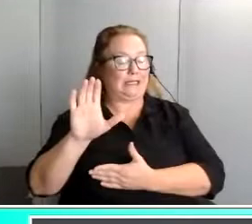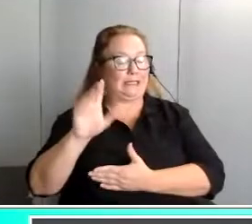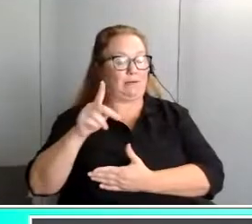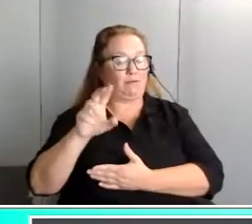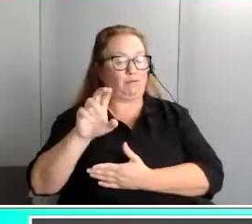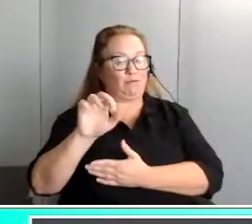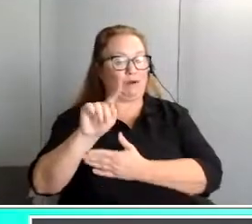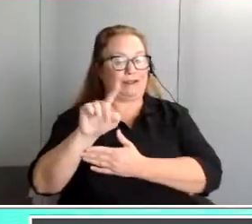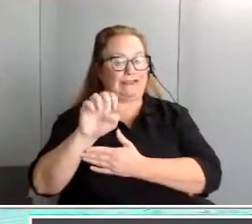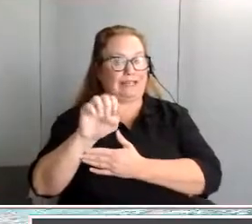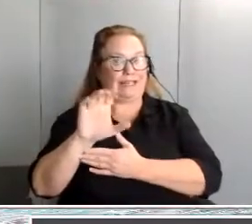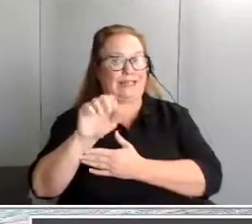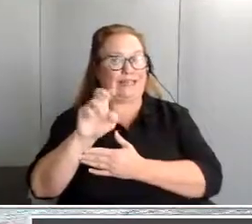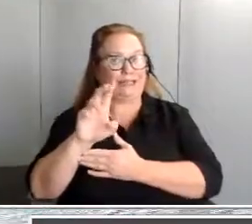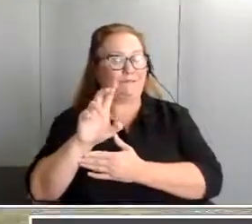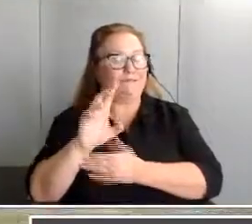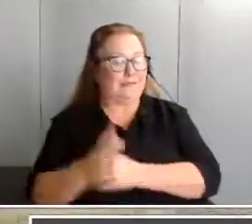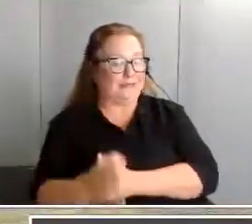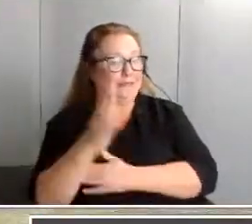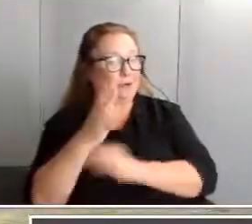he shares his story.